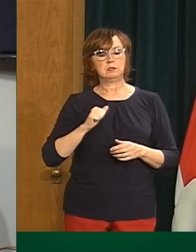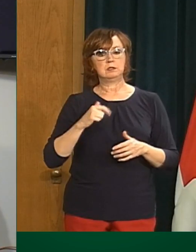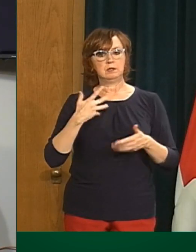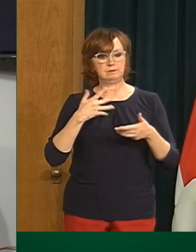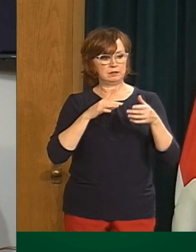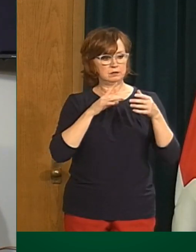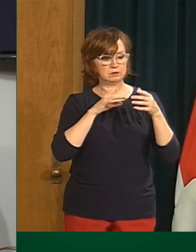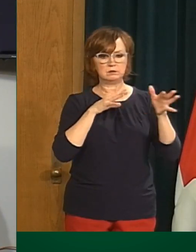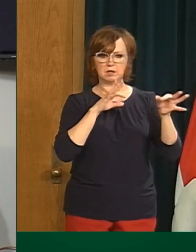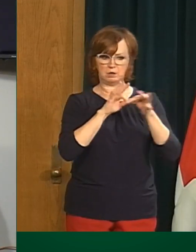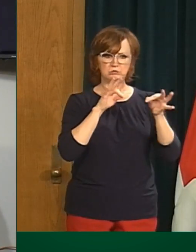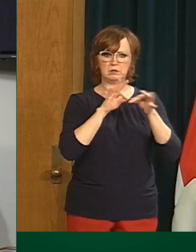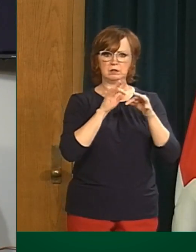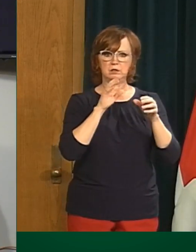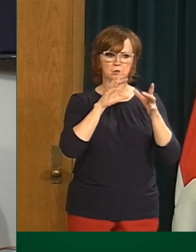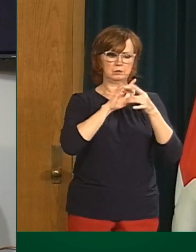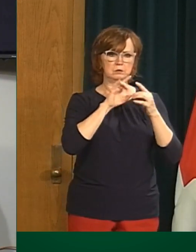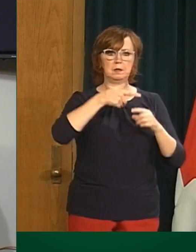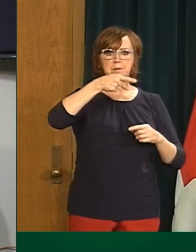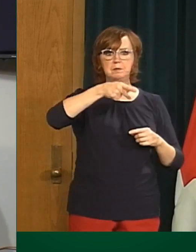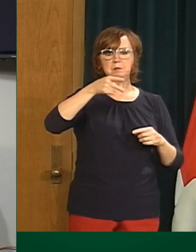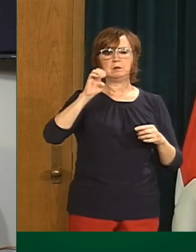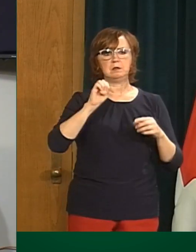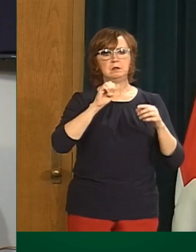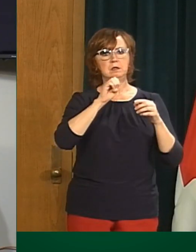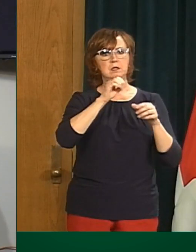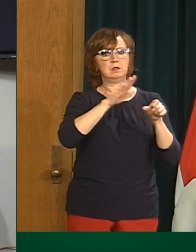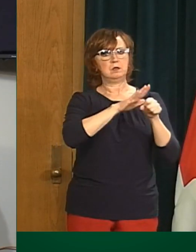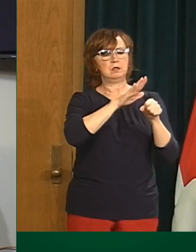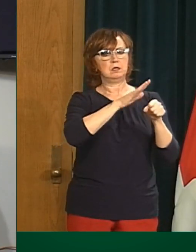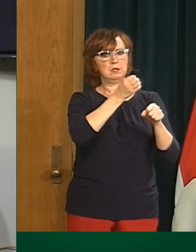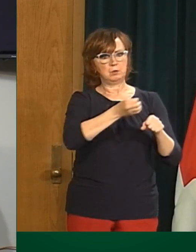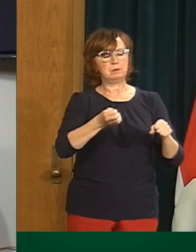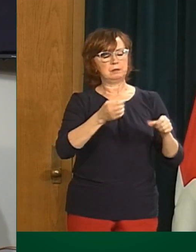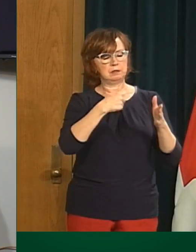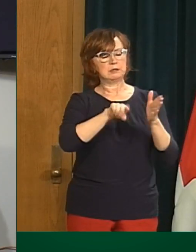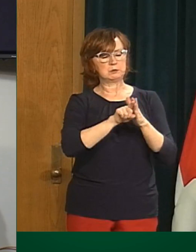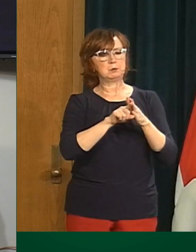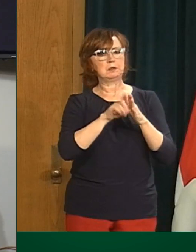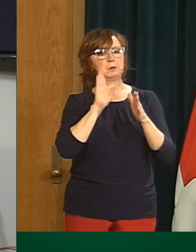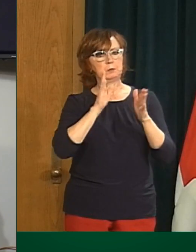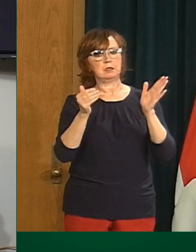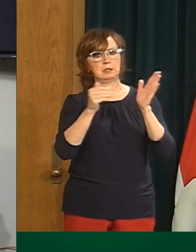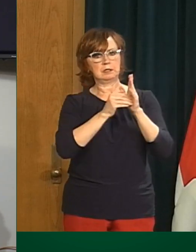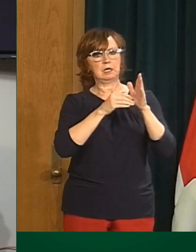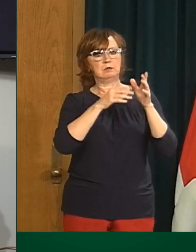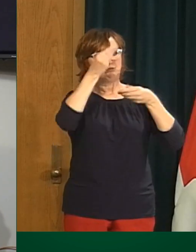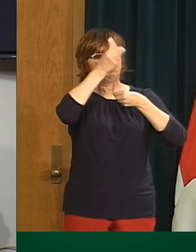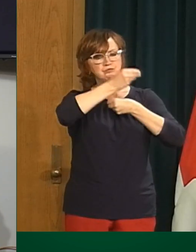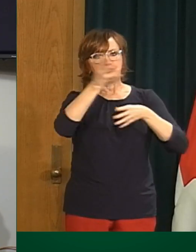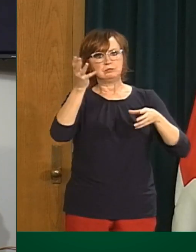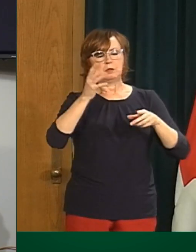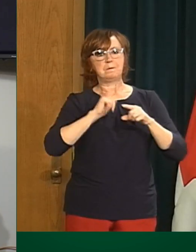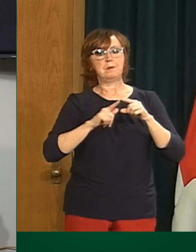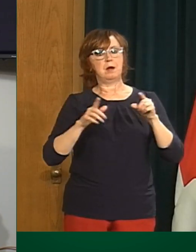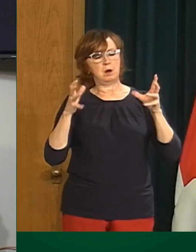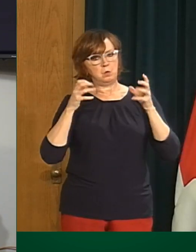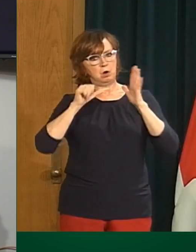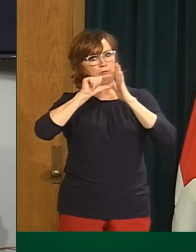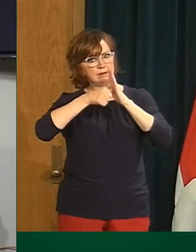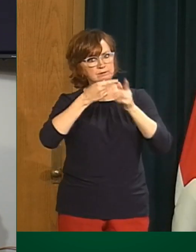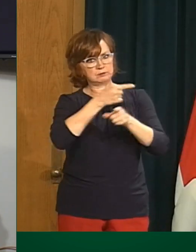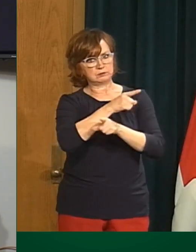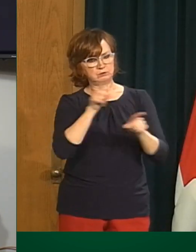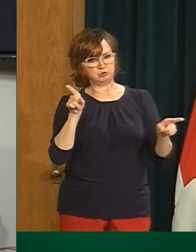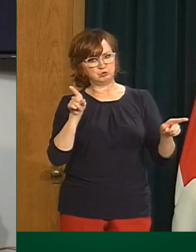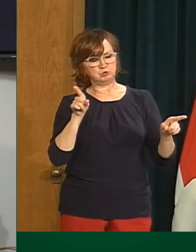PPE supplies, and they will expand on that again next week. But I do want to emphasize that for urgent